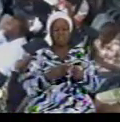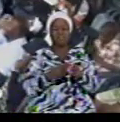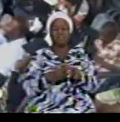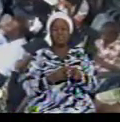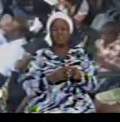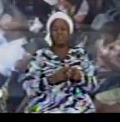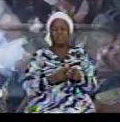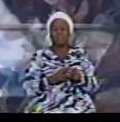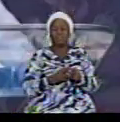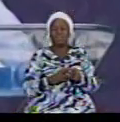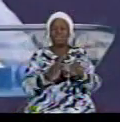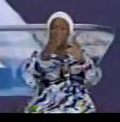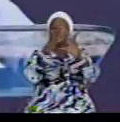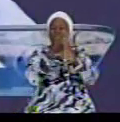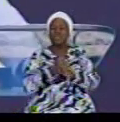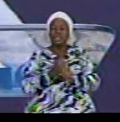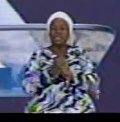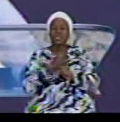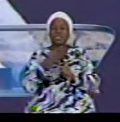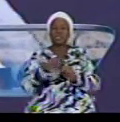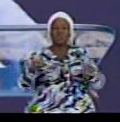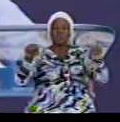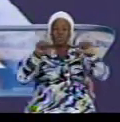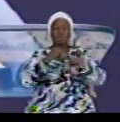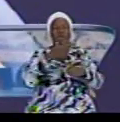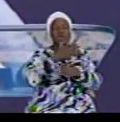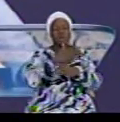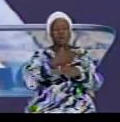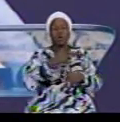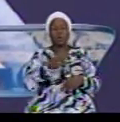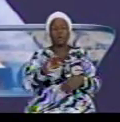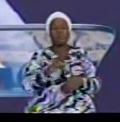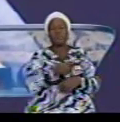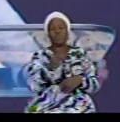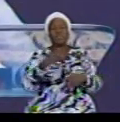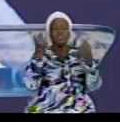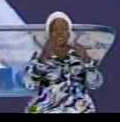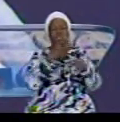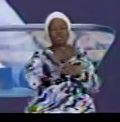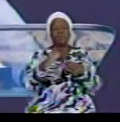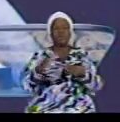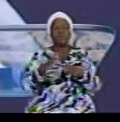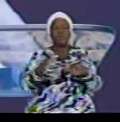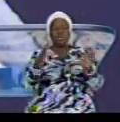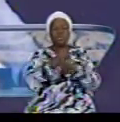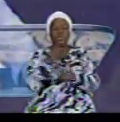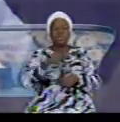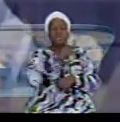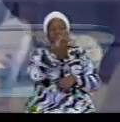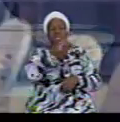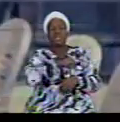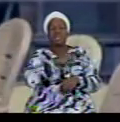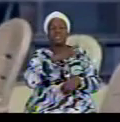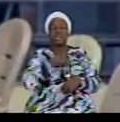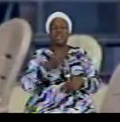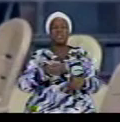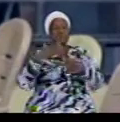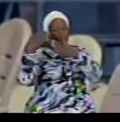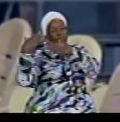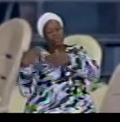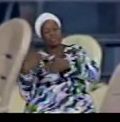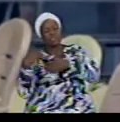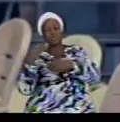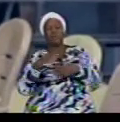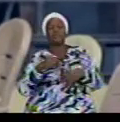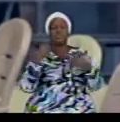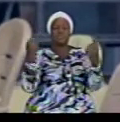name. Take the condemnation of their sin away. Take the guilt and the burden